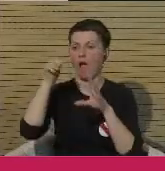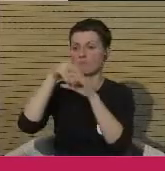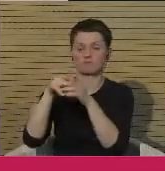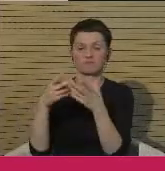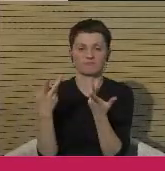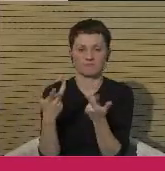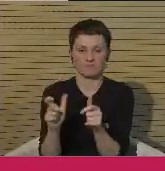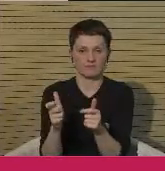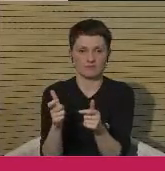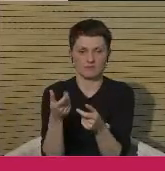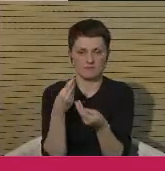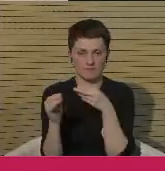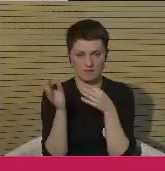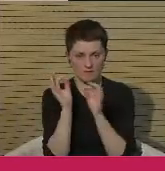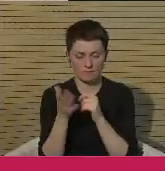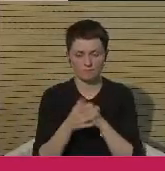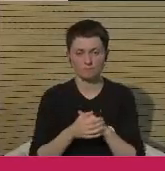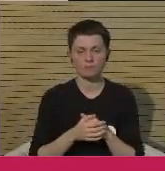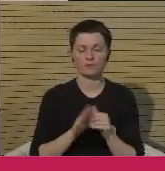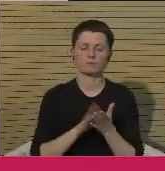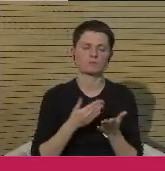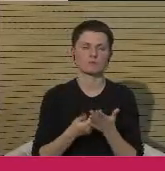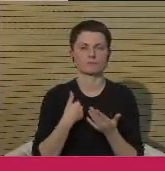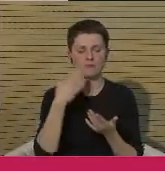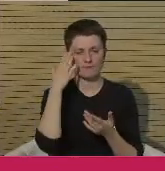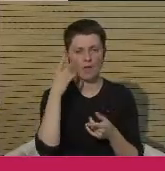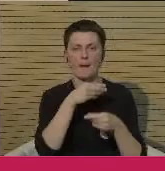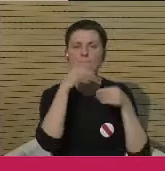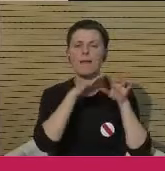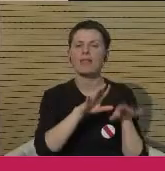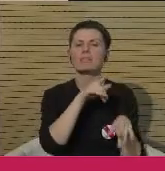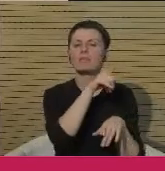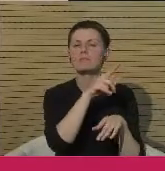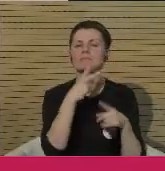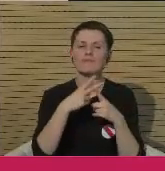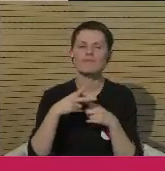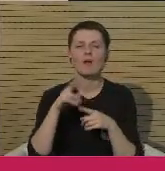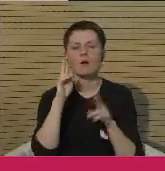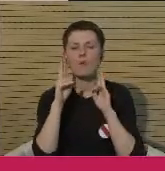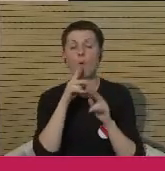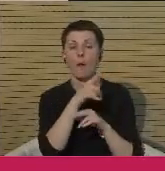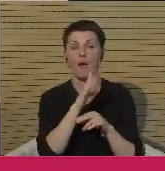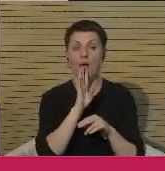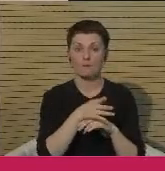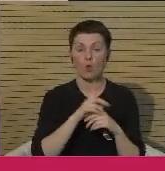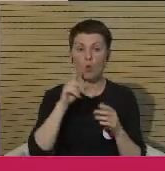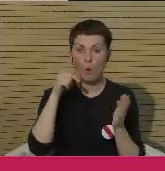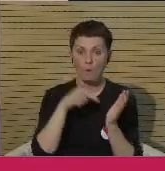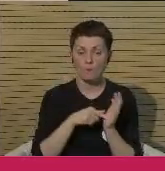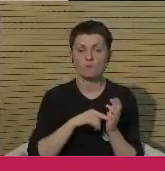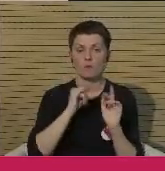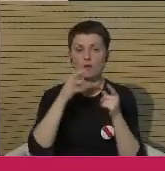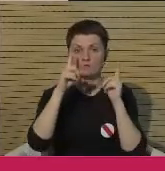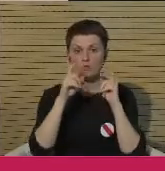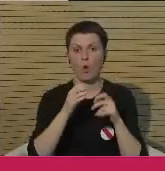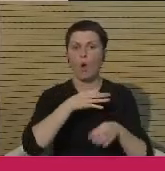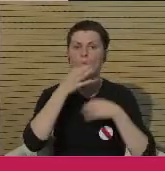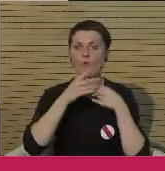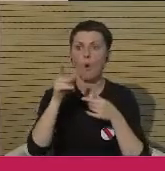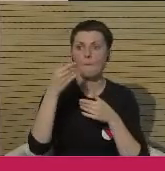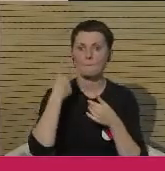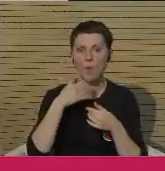Belarus was labeled the last dictatorship of Europe. And I know in American media,